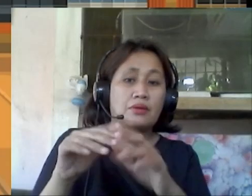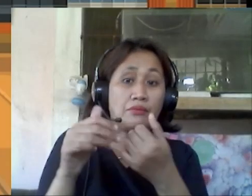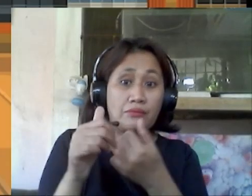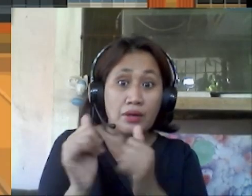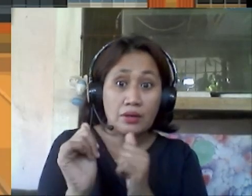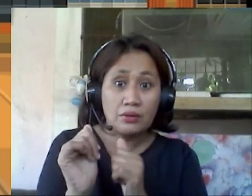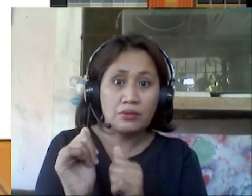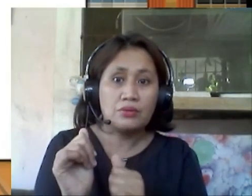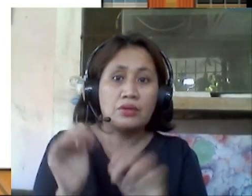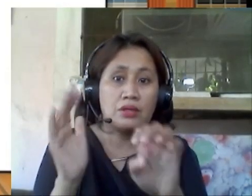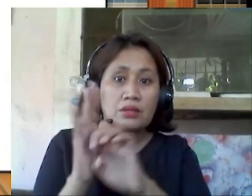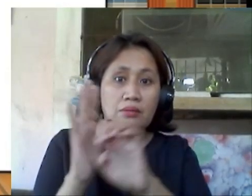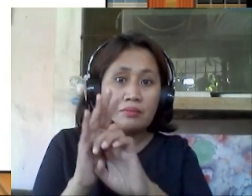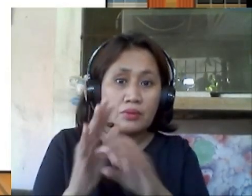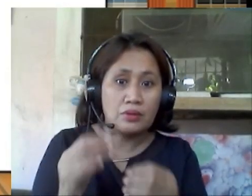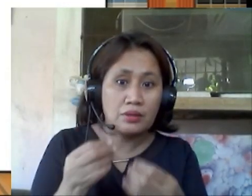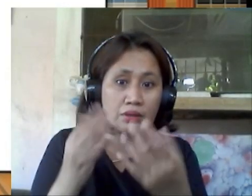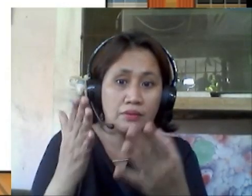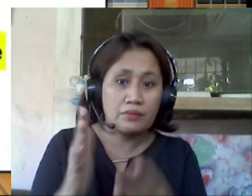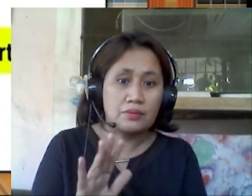bibliography.